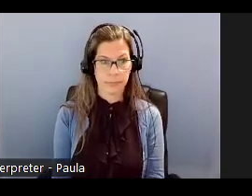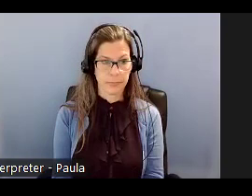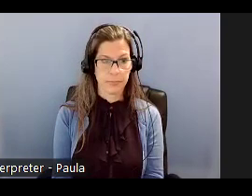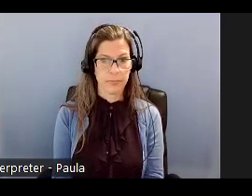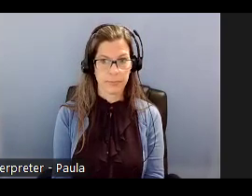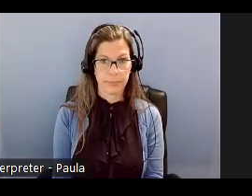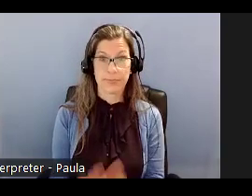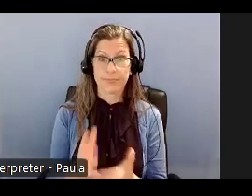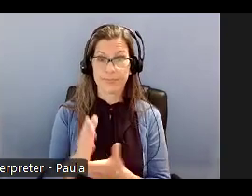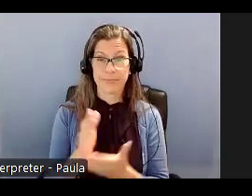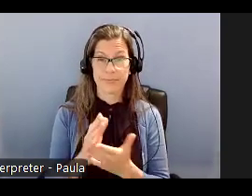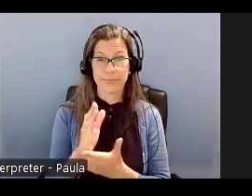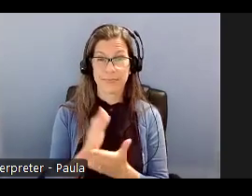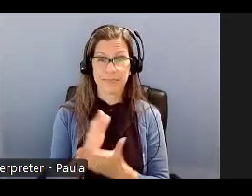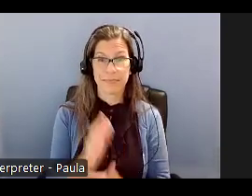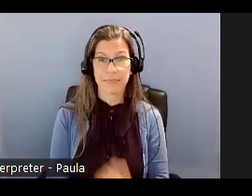All right.